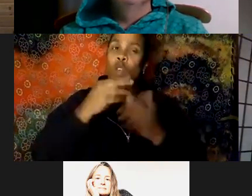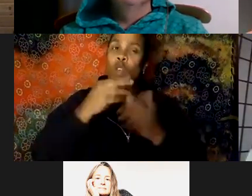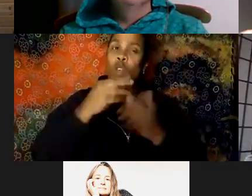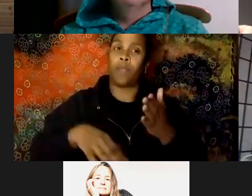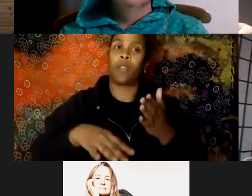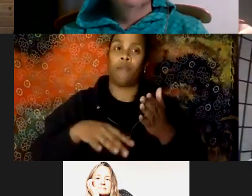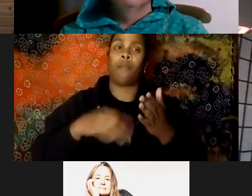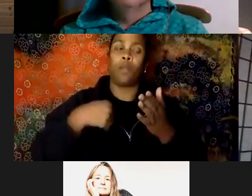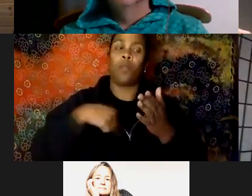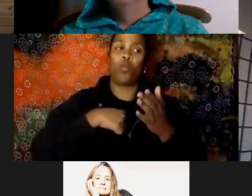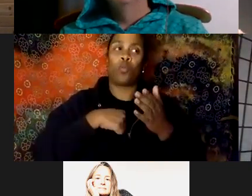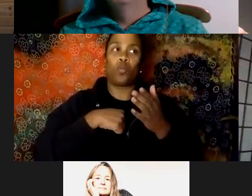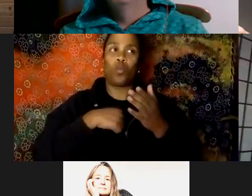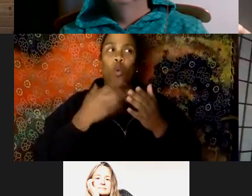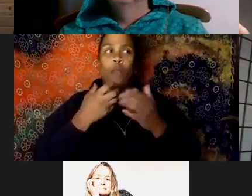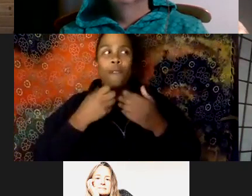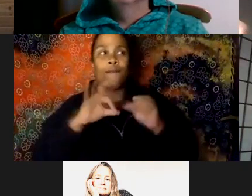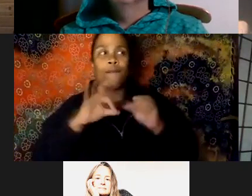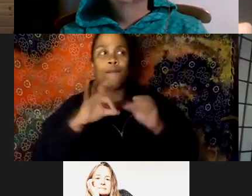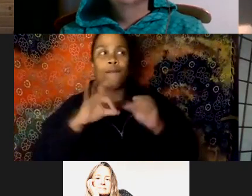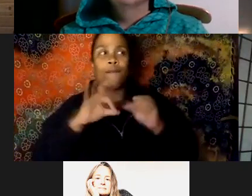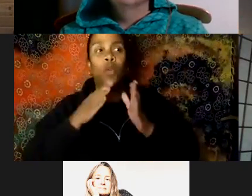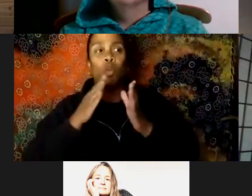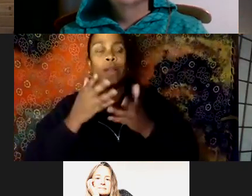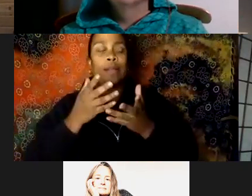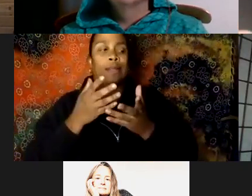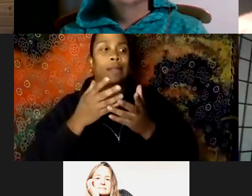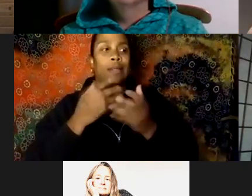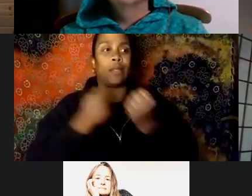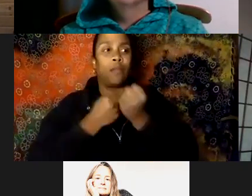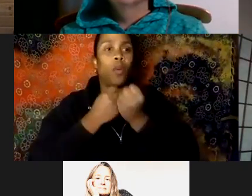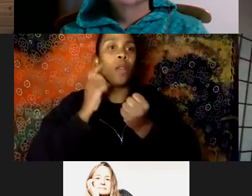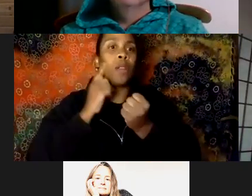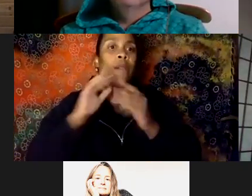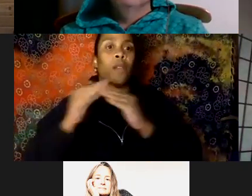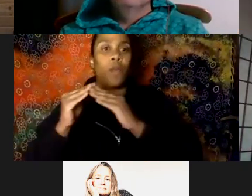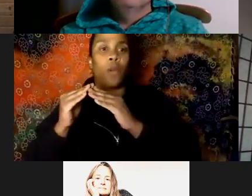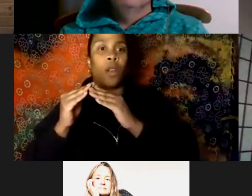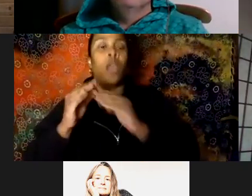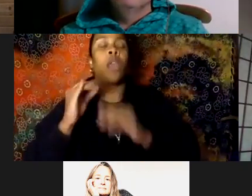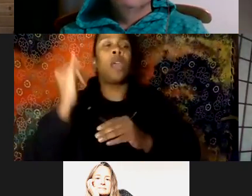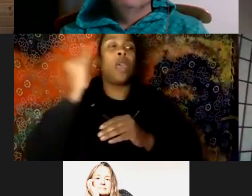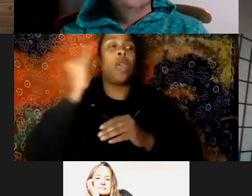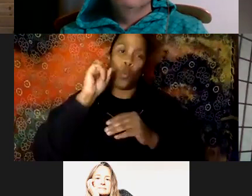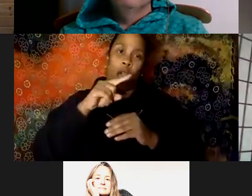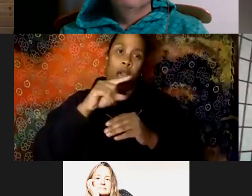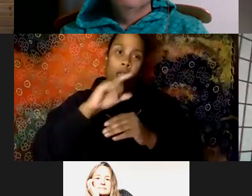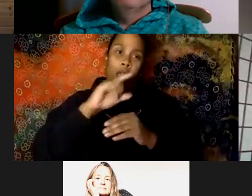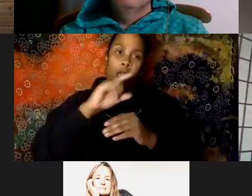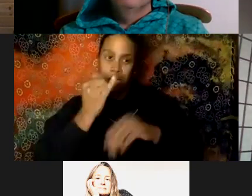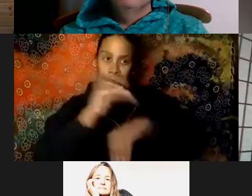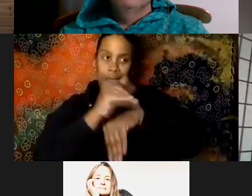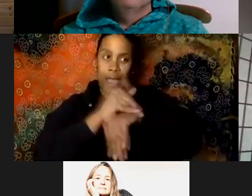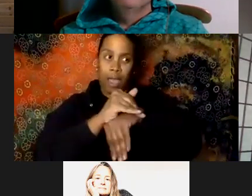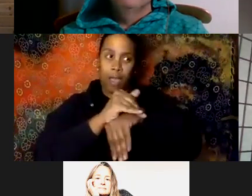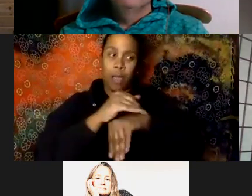we can do this together as a community. When you ask a question tonight, if you're willing to make a donation and add something to the tip jar for the interpreters,